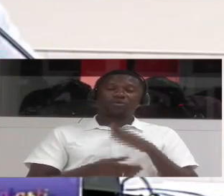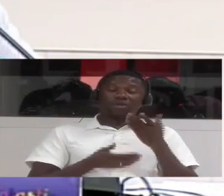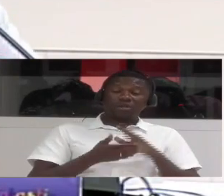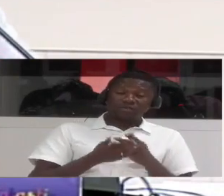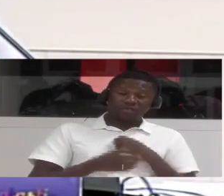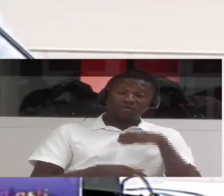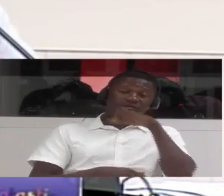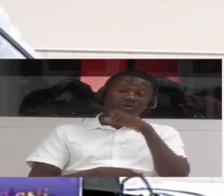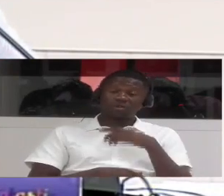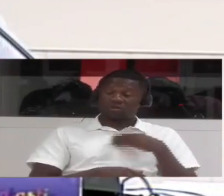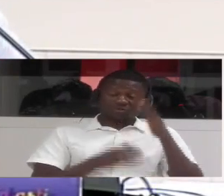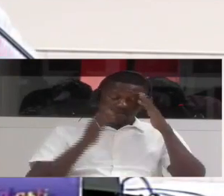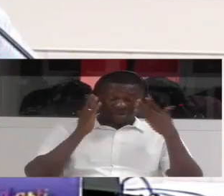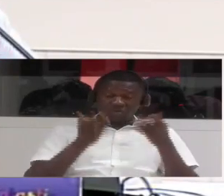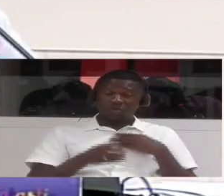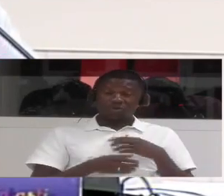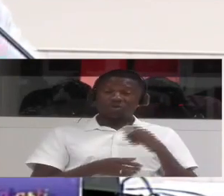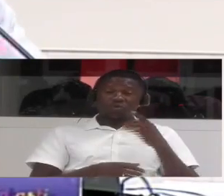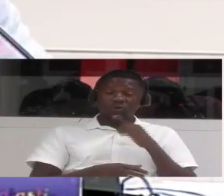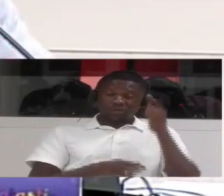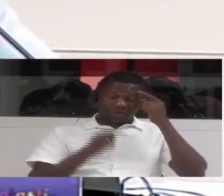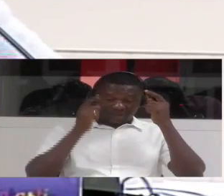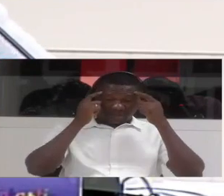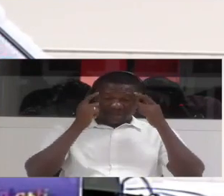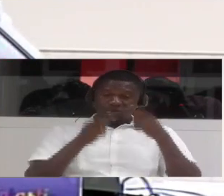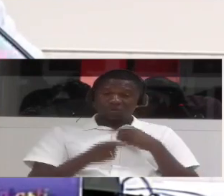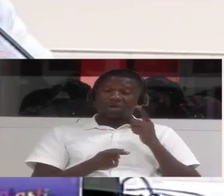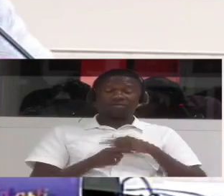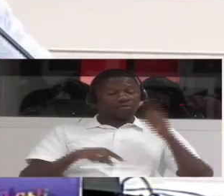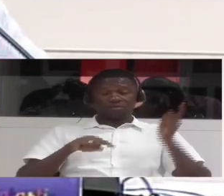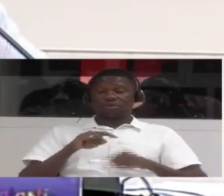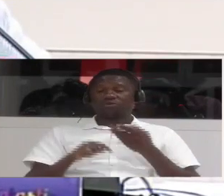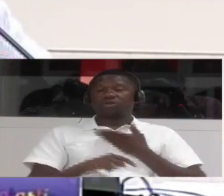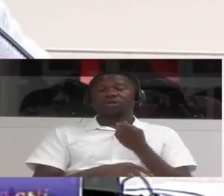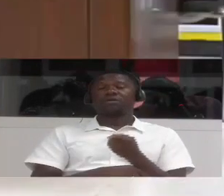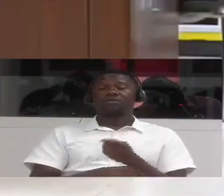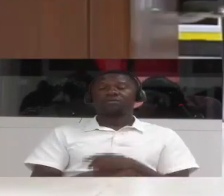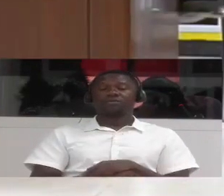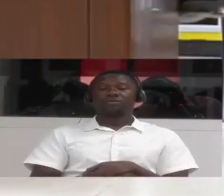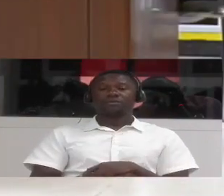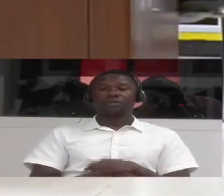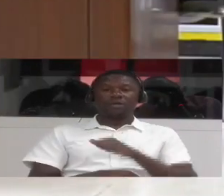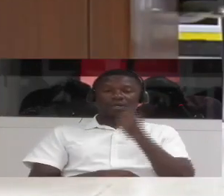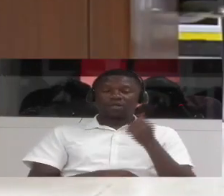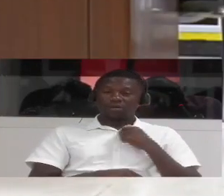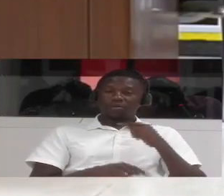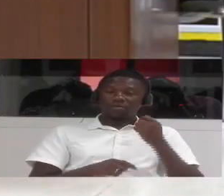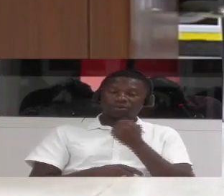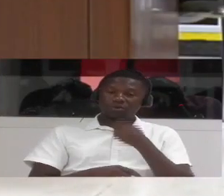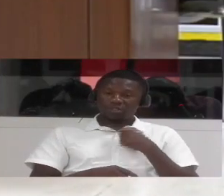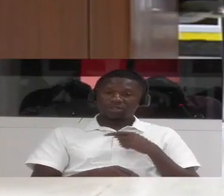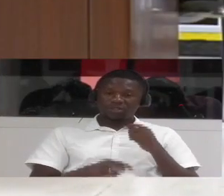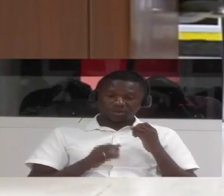it doesn't matter what your intentions are. I mean, you get the penalty. And because this is publication on